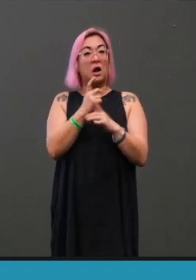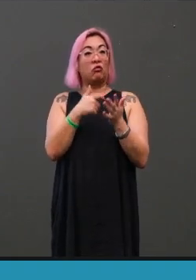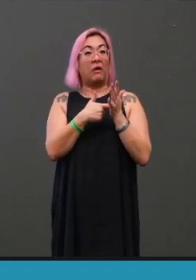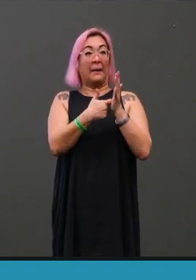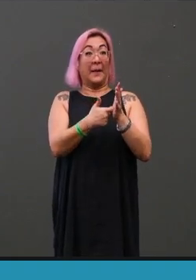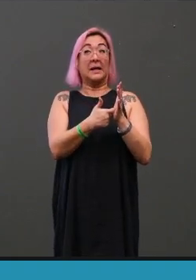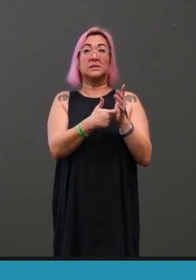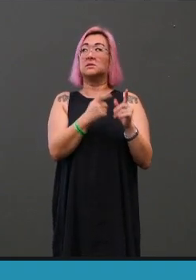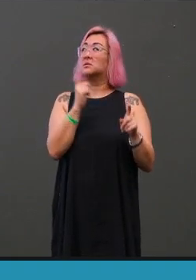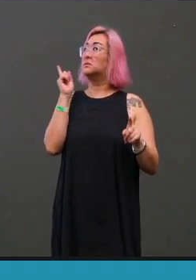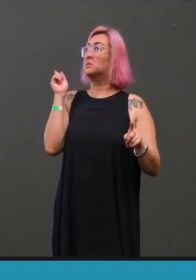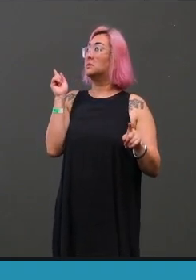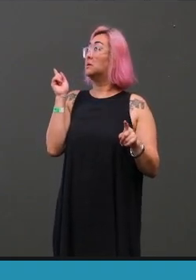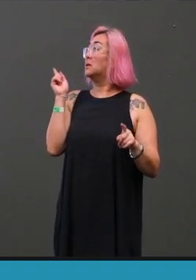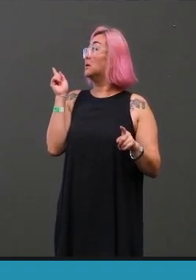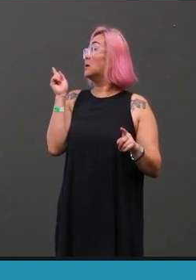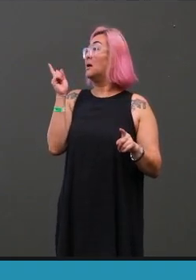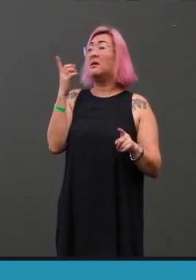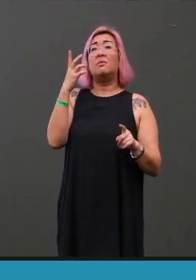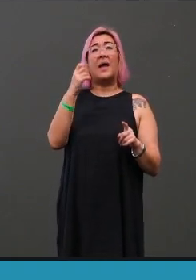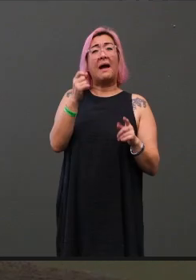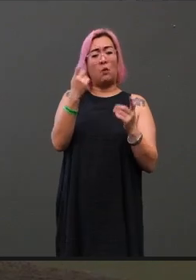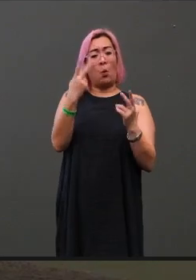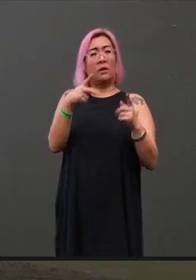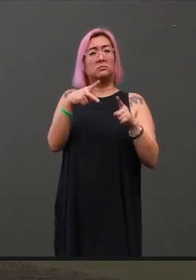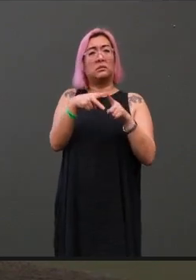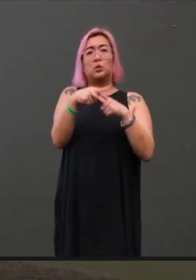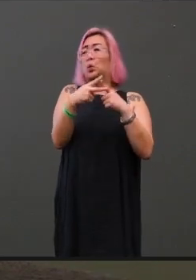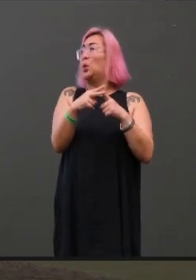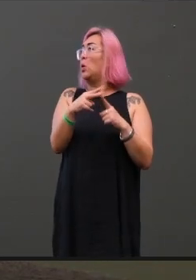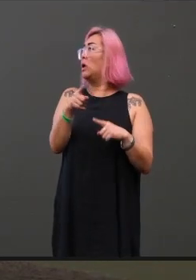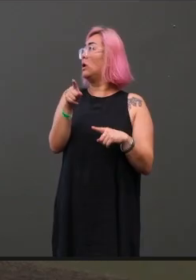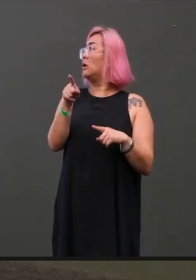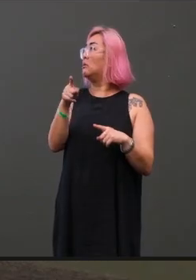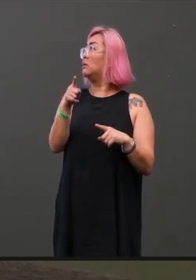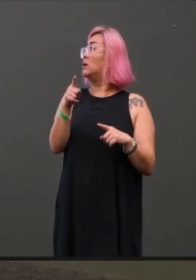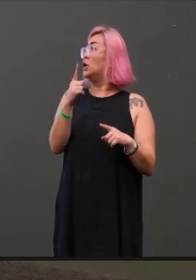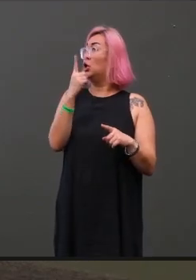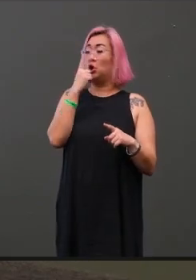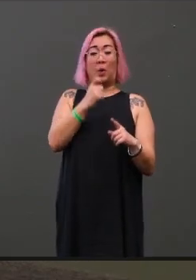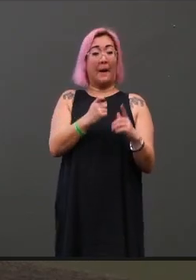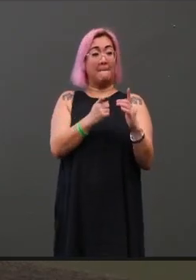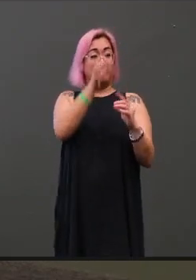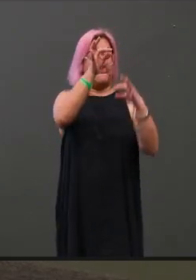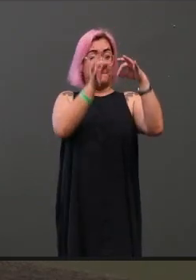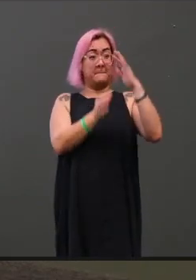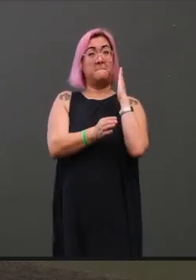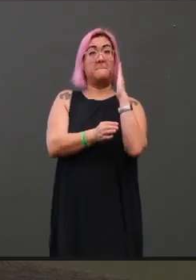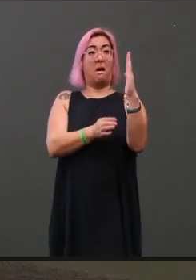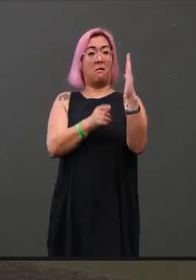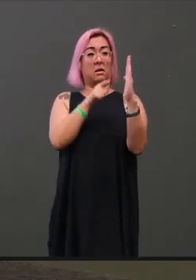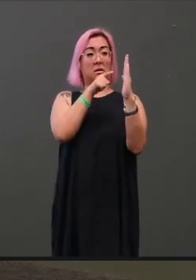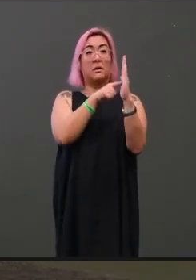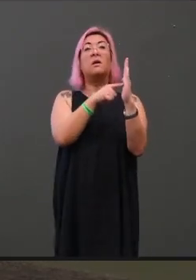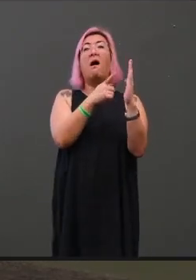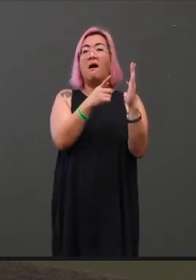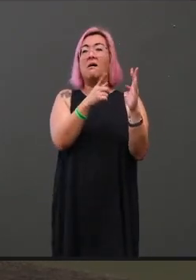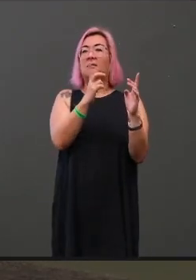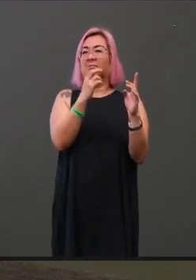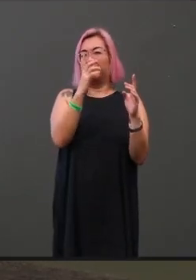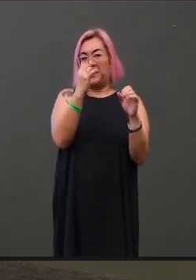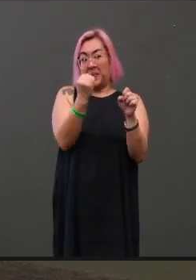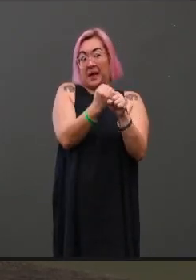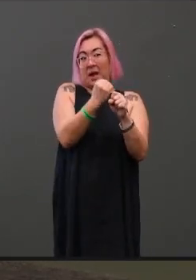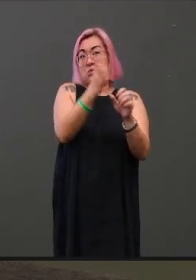called Anim Nodes, which allows you to mark a position where you want the game to notify you that an event